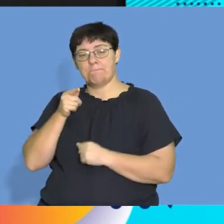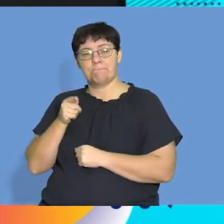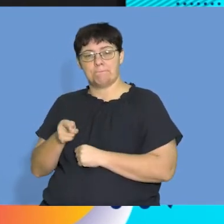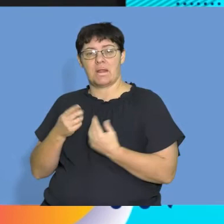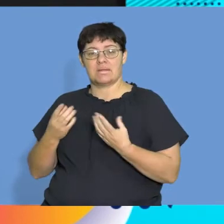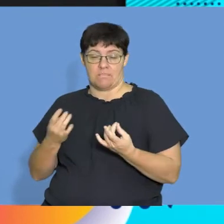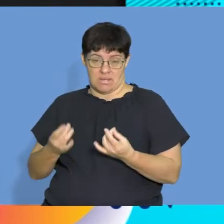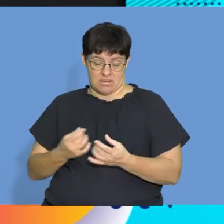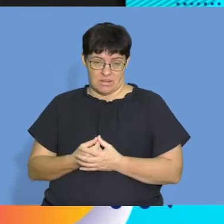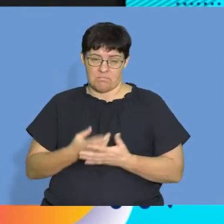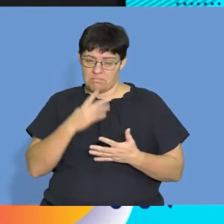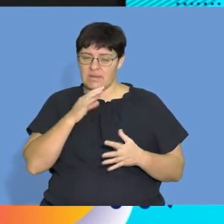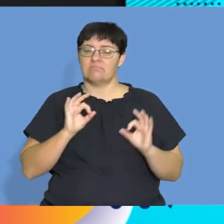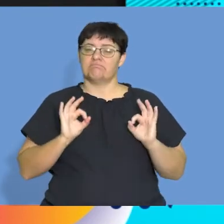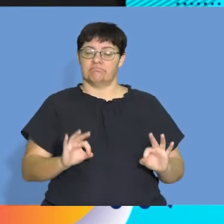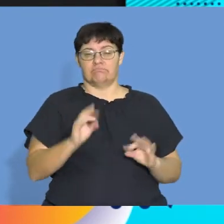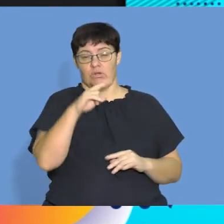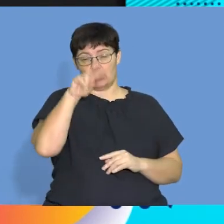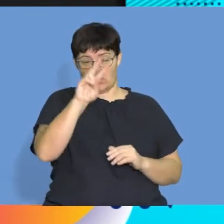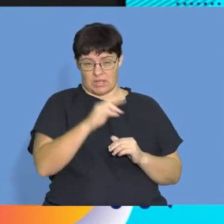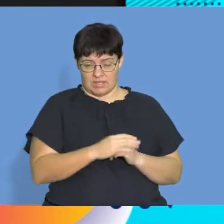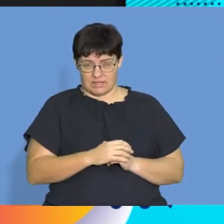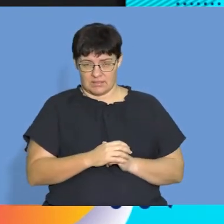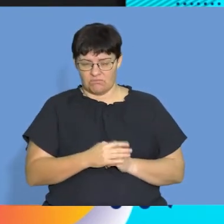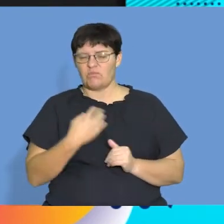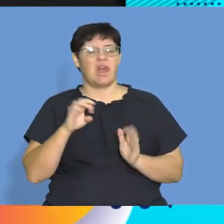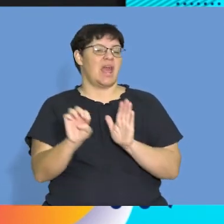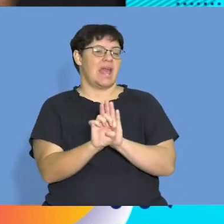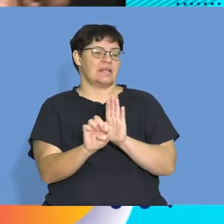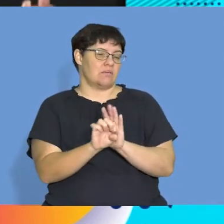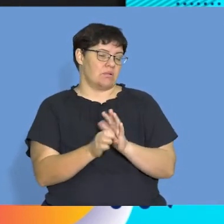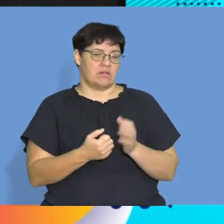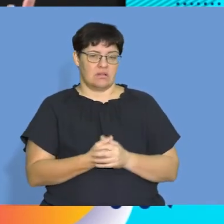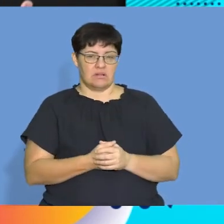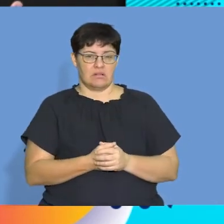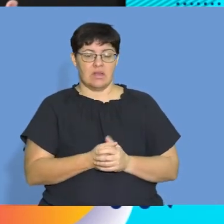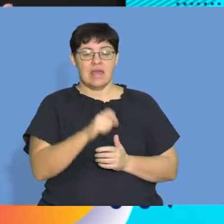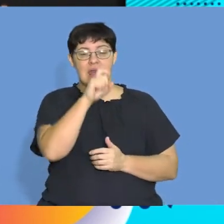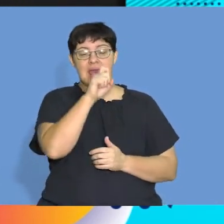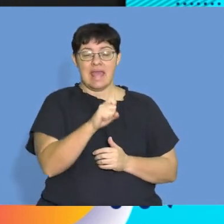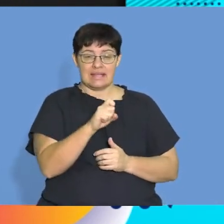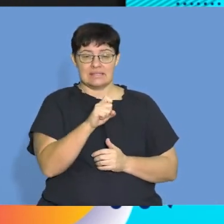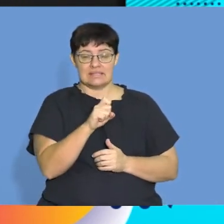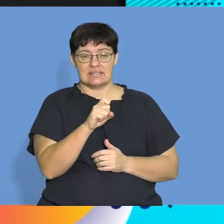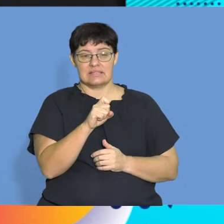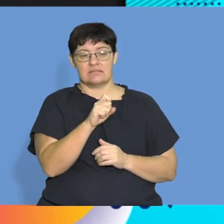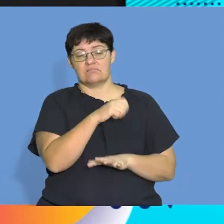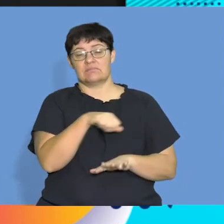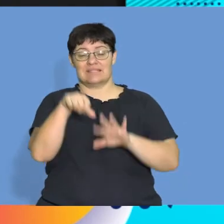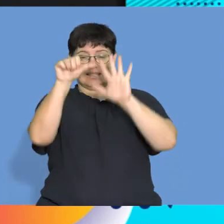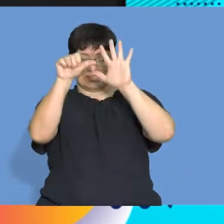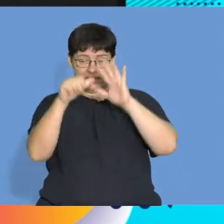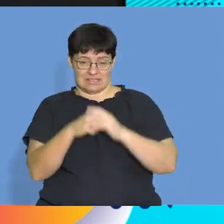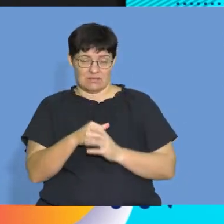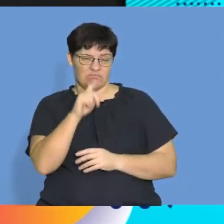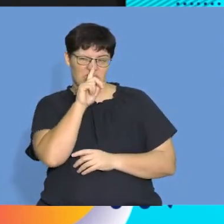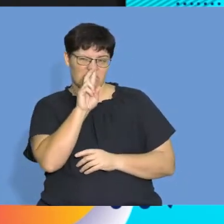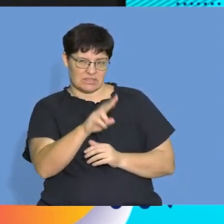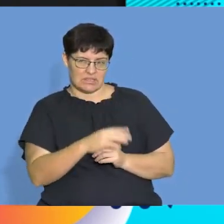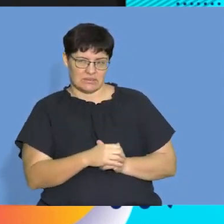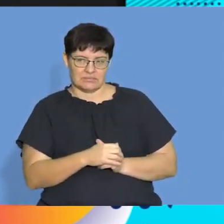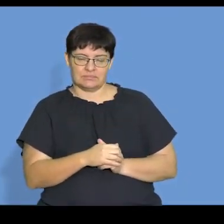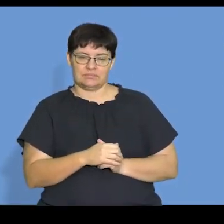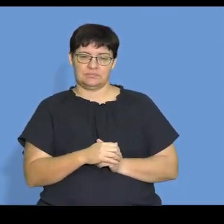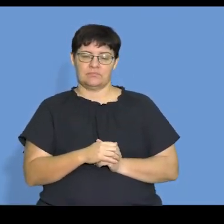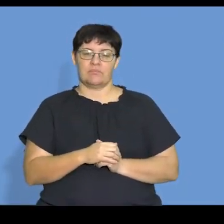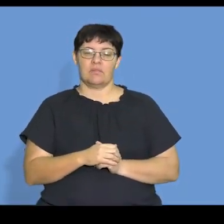we are claiming is a perfect square, right? So let me make an example with maybe x to the exponent of 6 so that we see this.